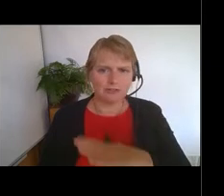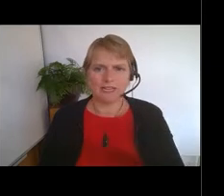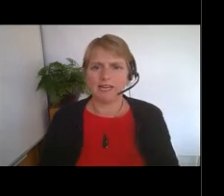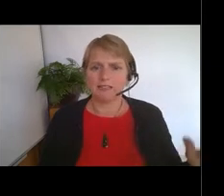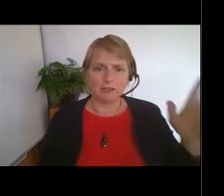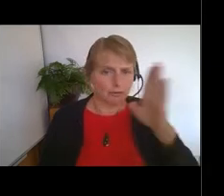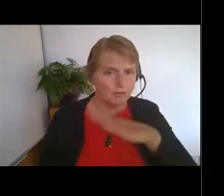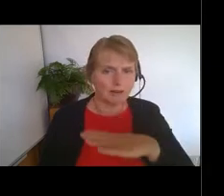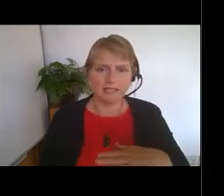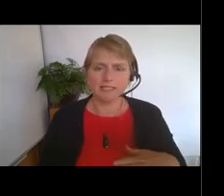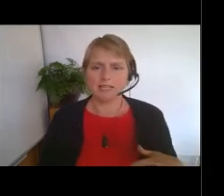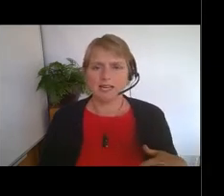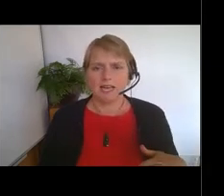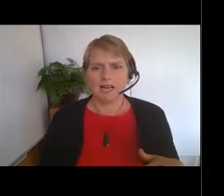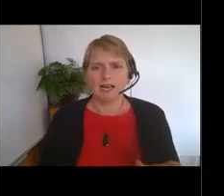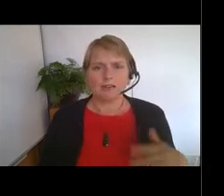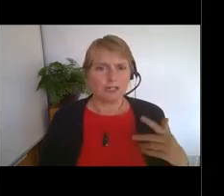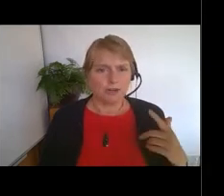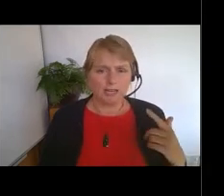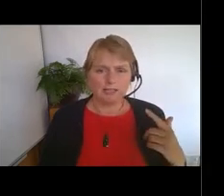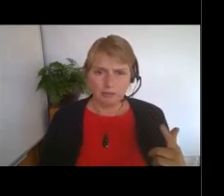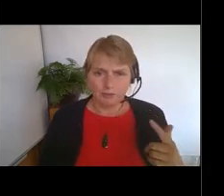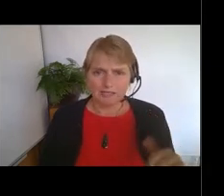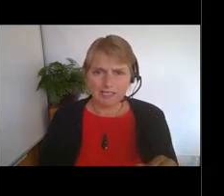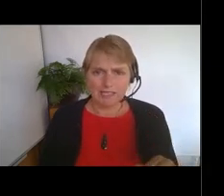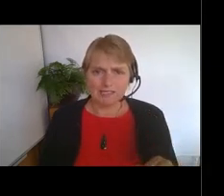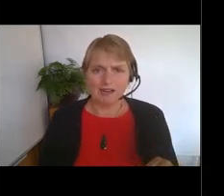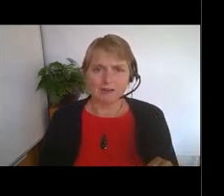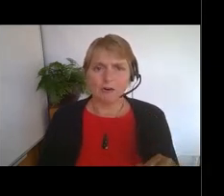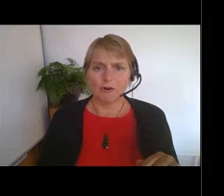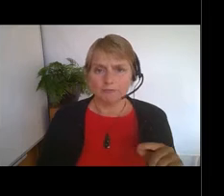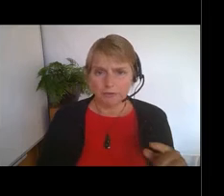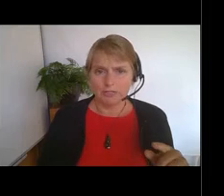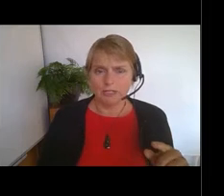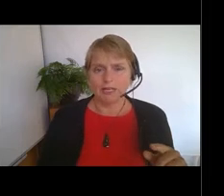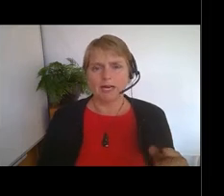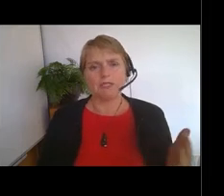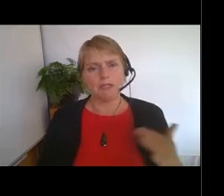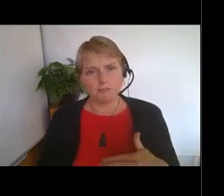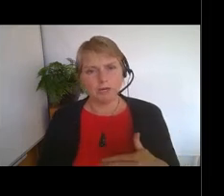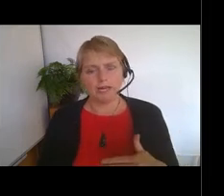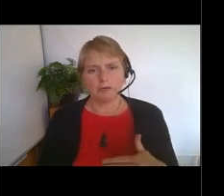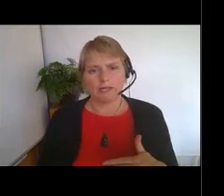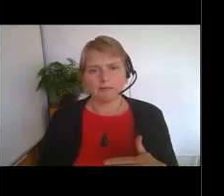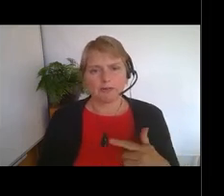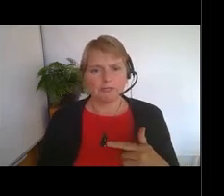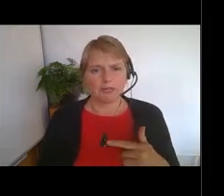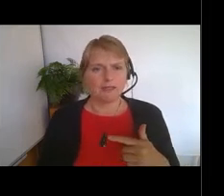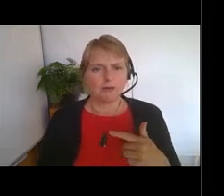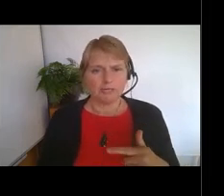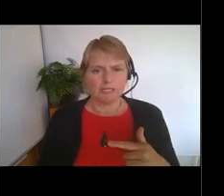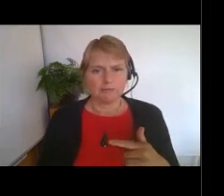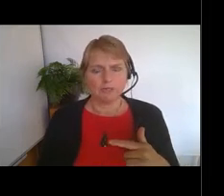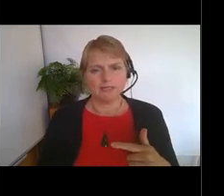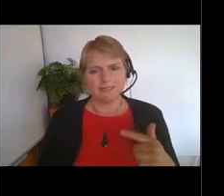up the screen as you would like it. You should know that you as attendees are on mute, but you can communicate with us by using